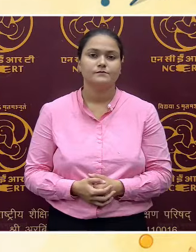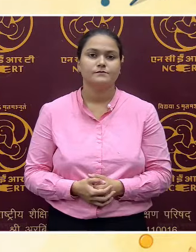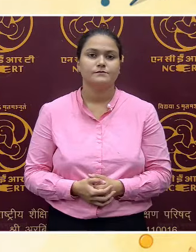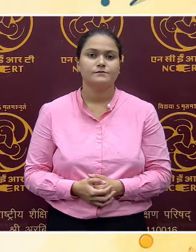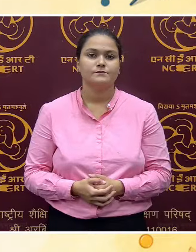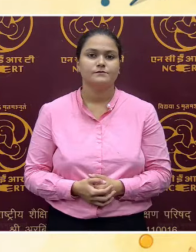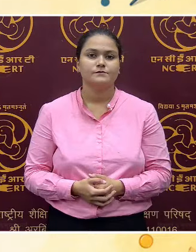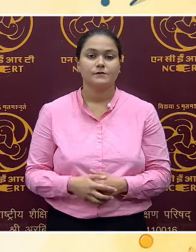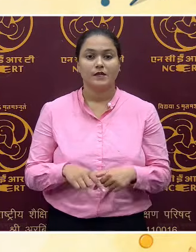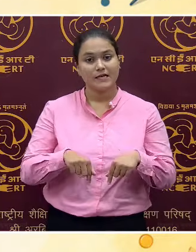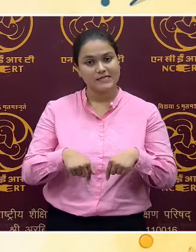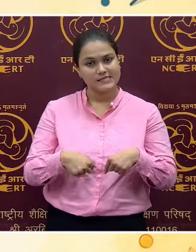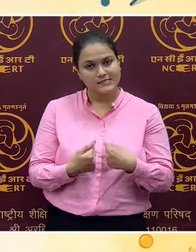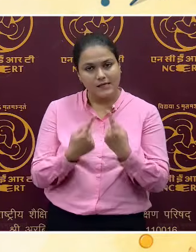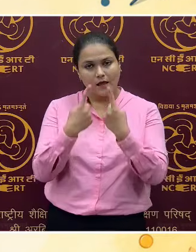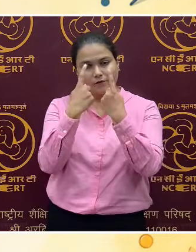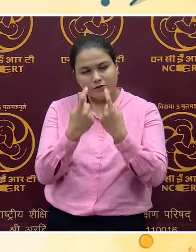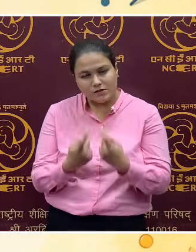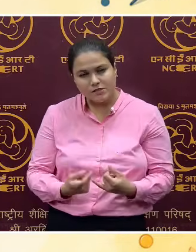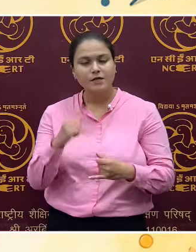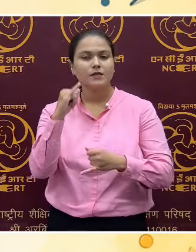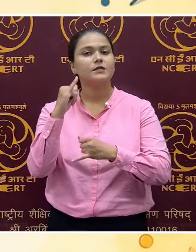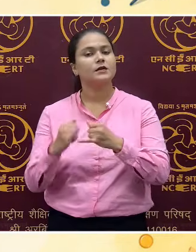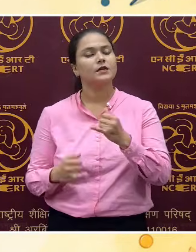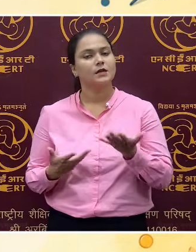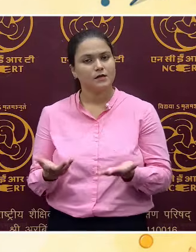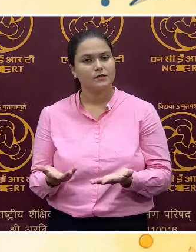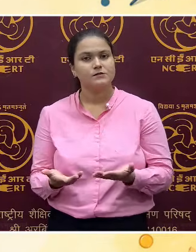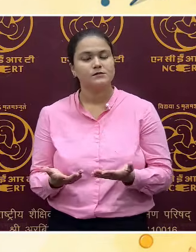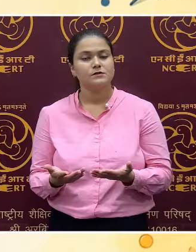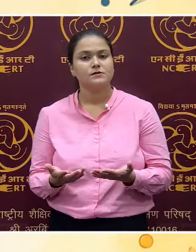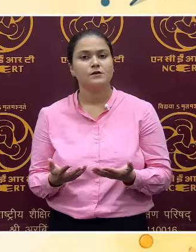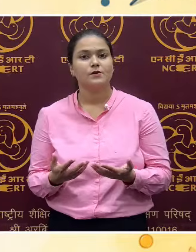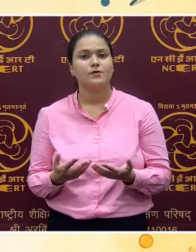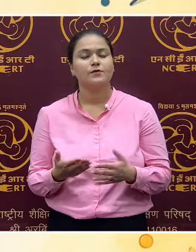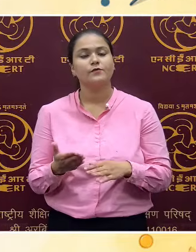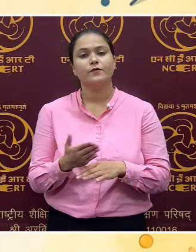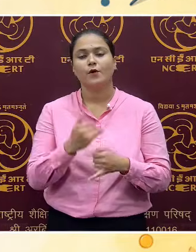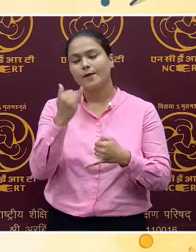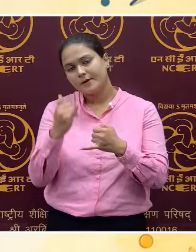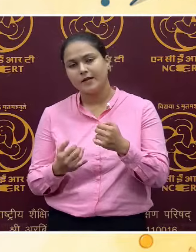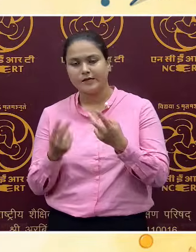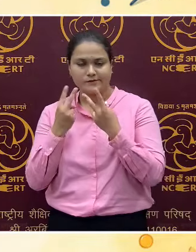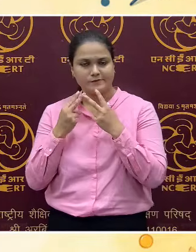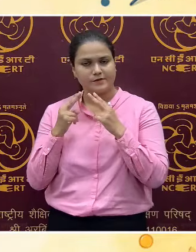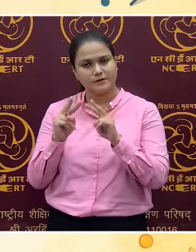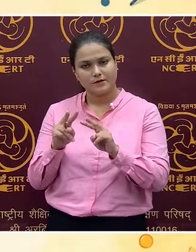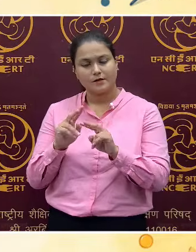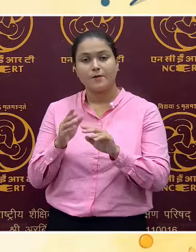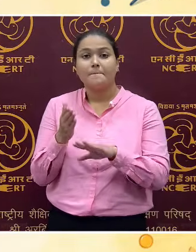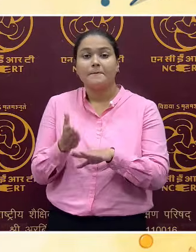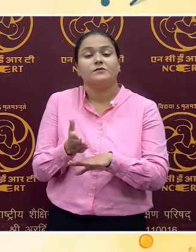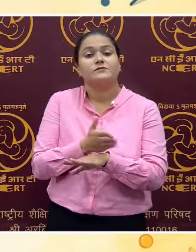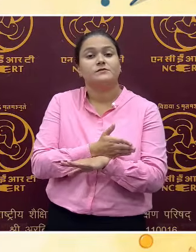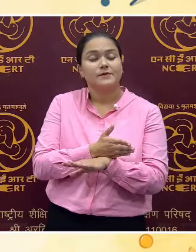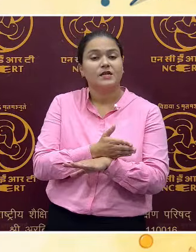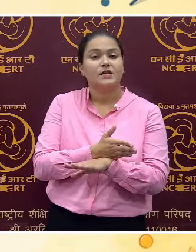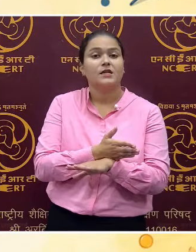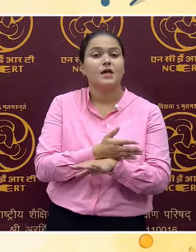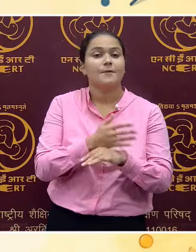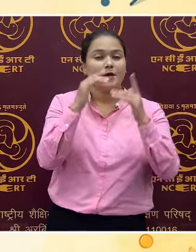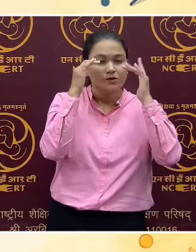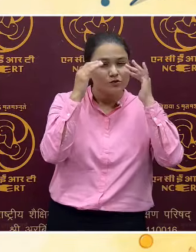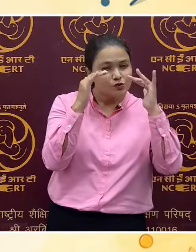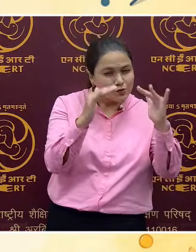a self-evaluation at the end, which we will also see, and other than that we have a theory